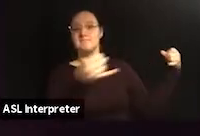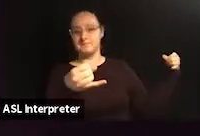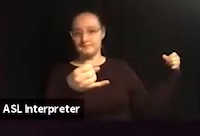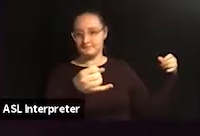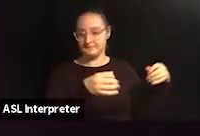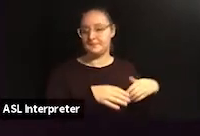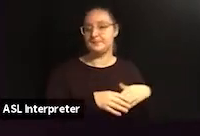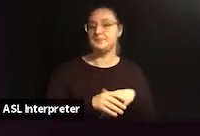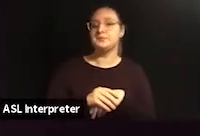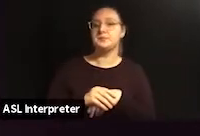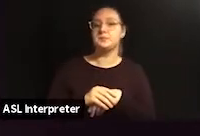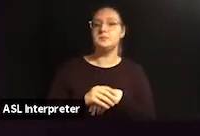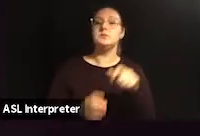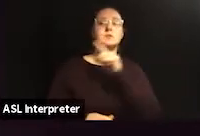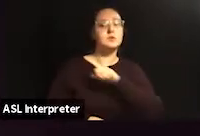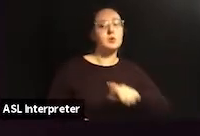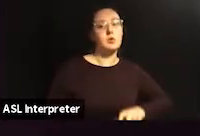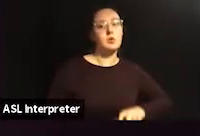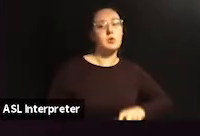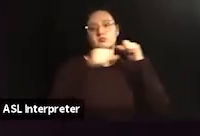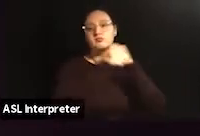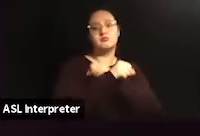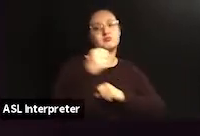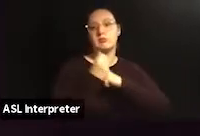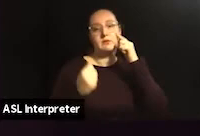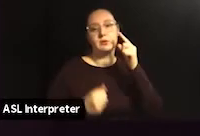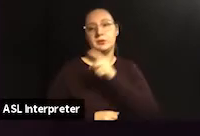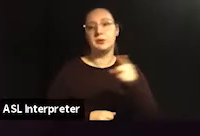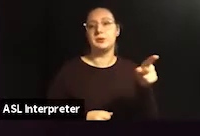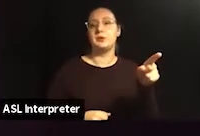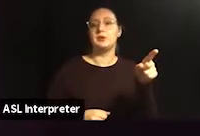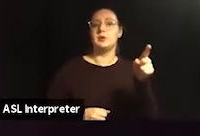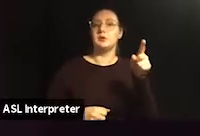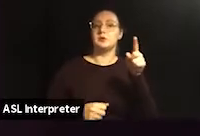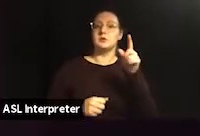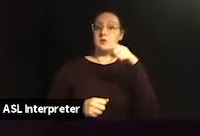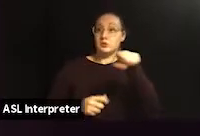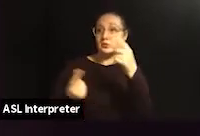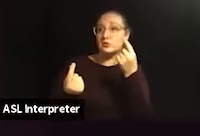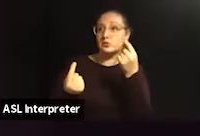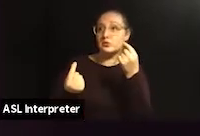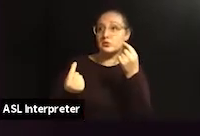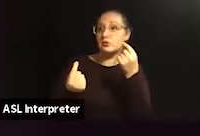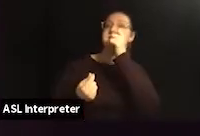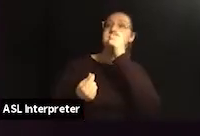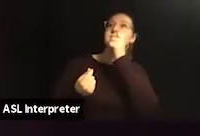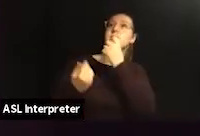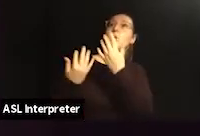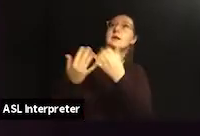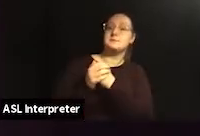The Lord will fight for you, and you have only to keep still." Then the Lord said to